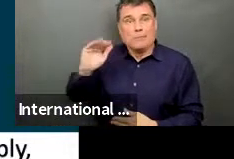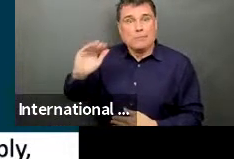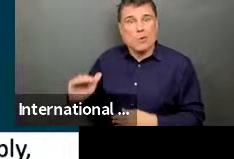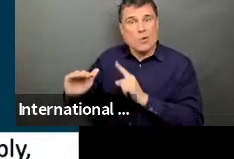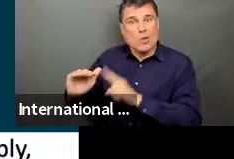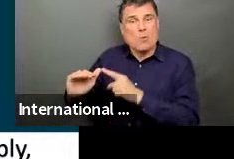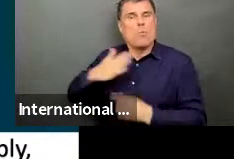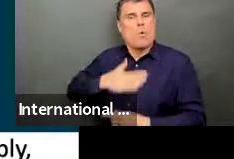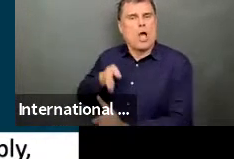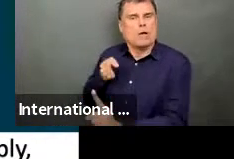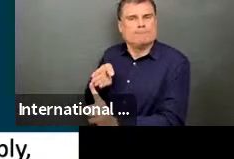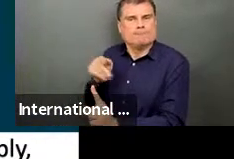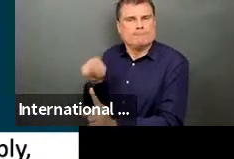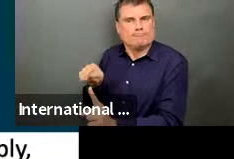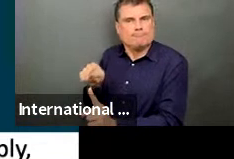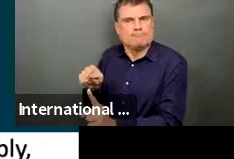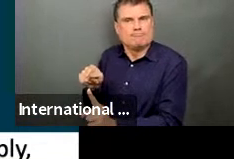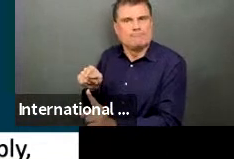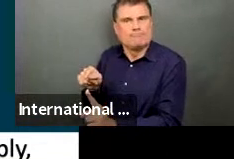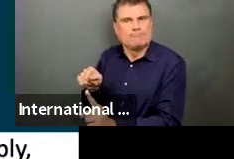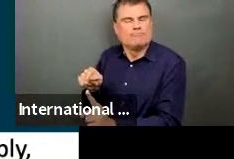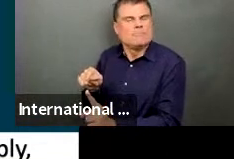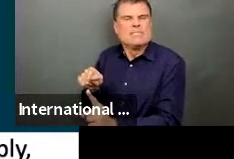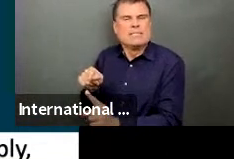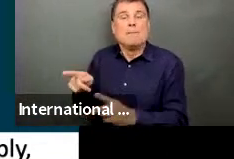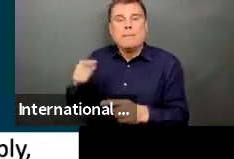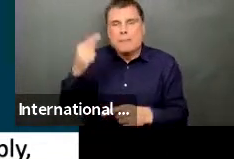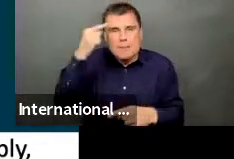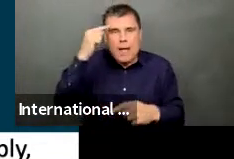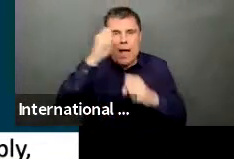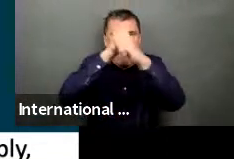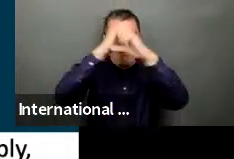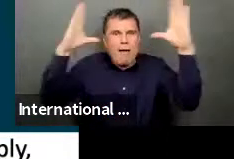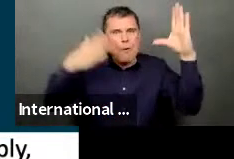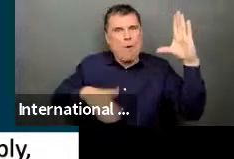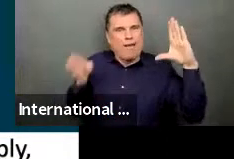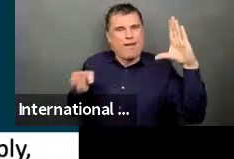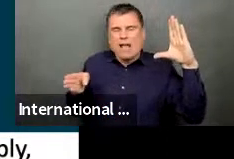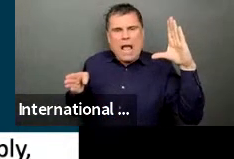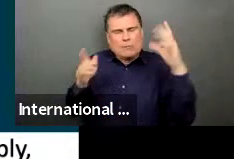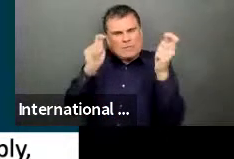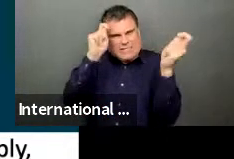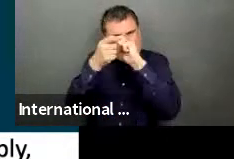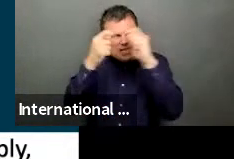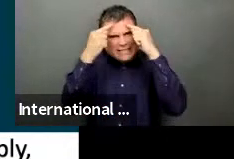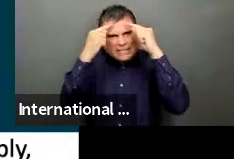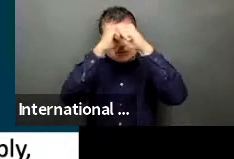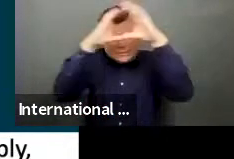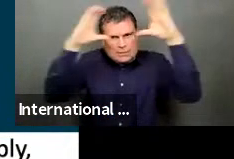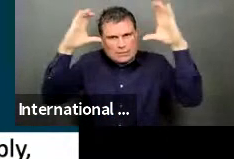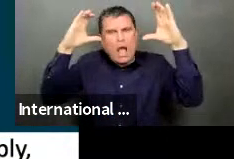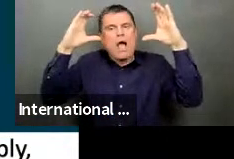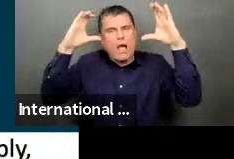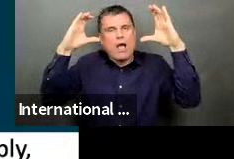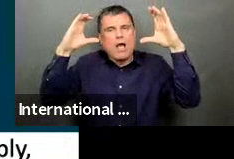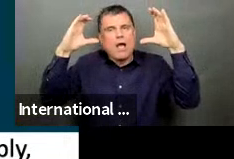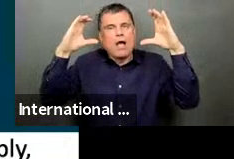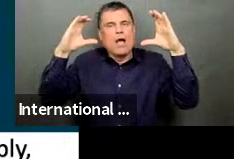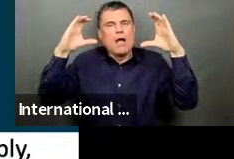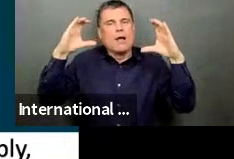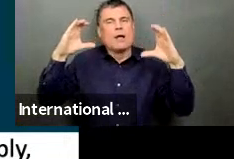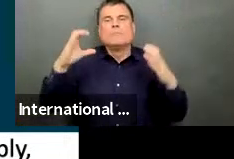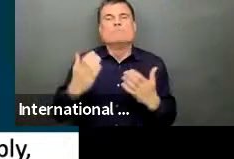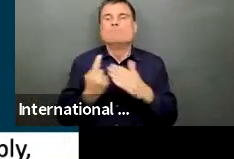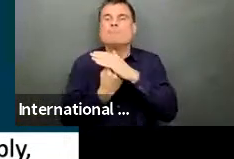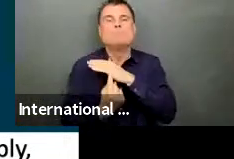preference. First, because of increasing female autonomy through education and employment, but thanks also to economic development